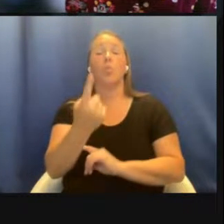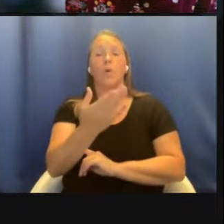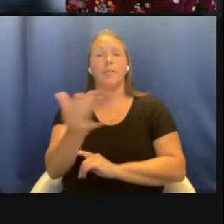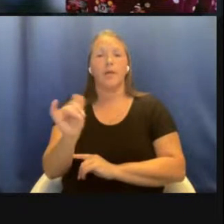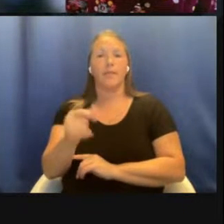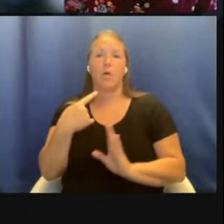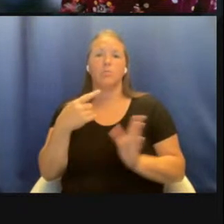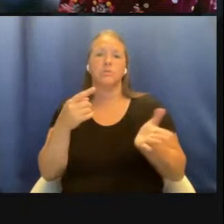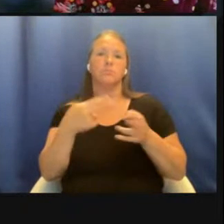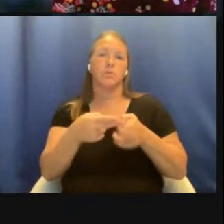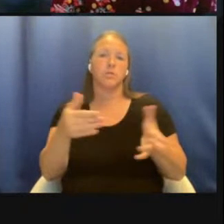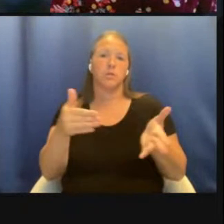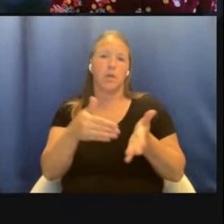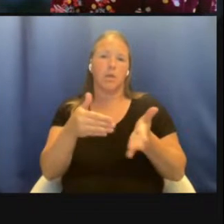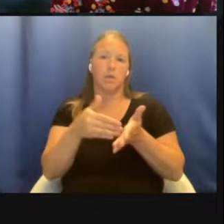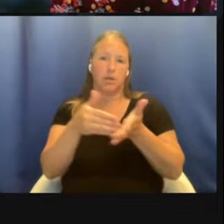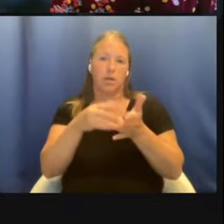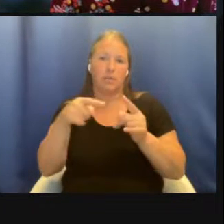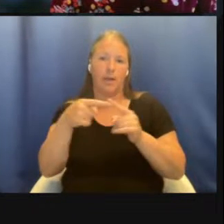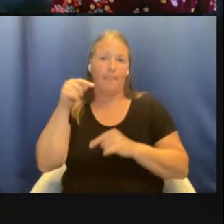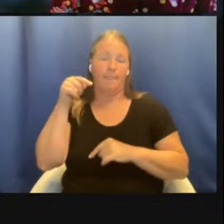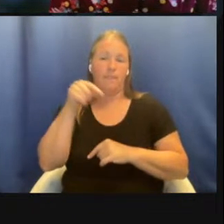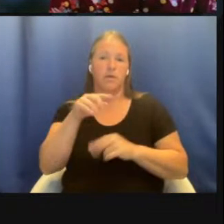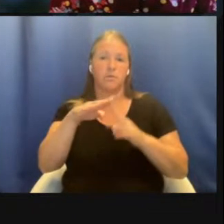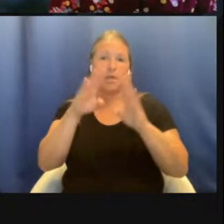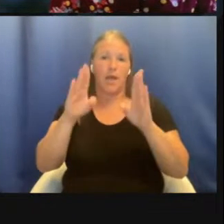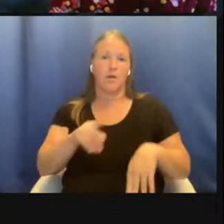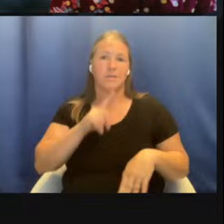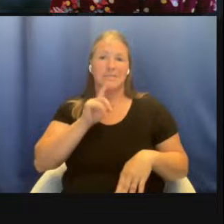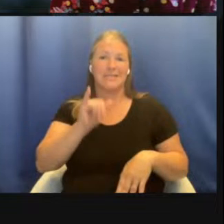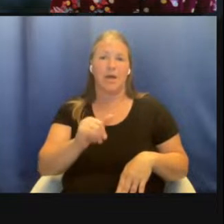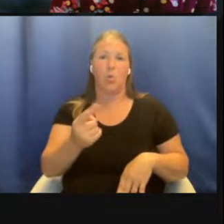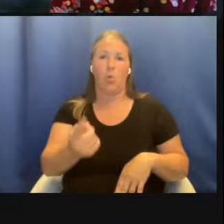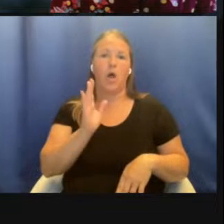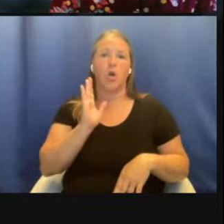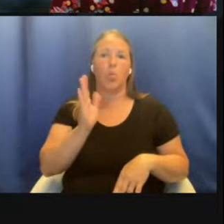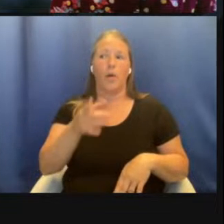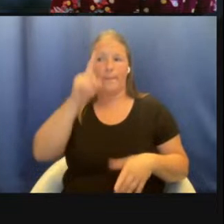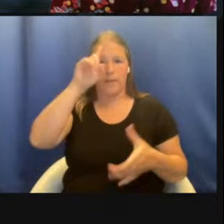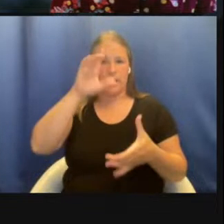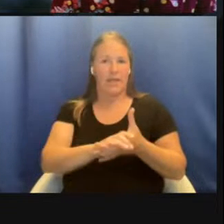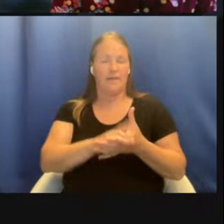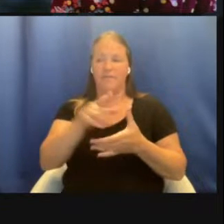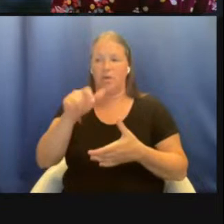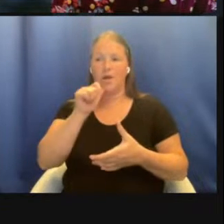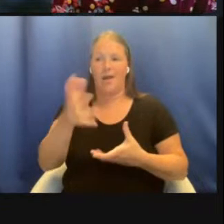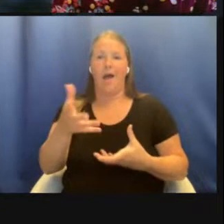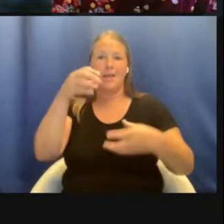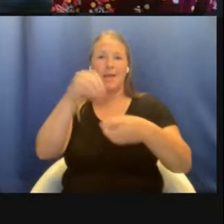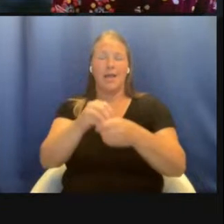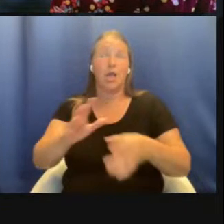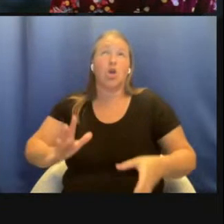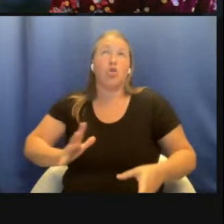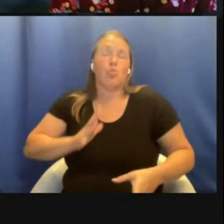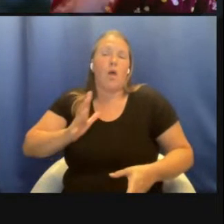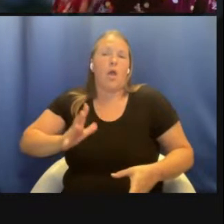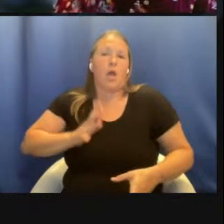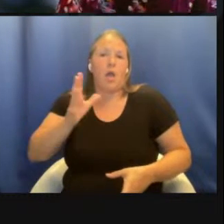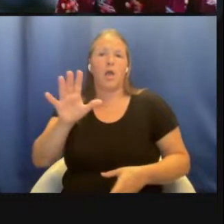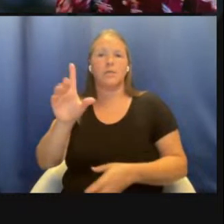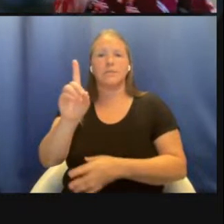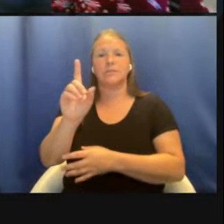that one would think they were not in a grand Danish home, but in a French home. She, in